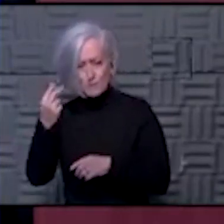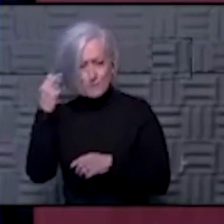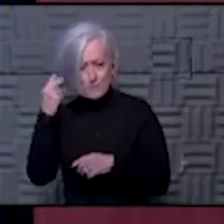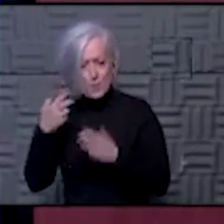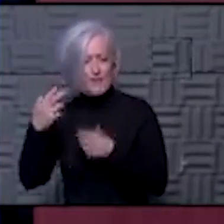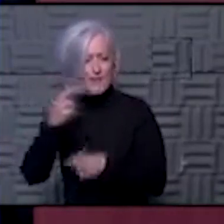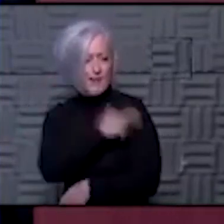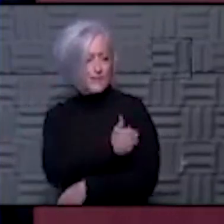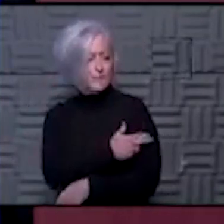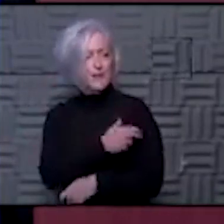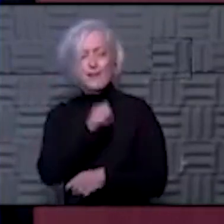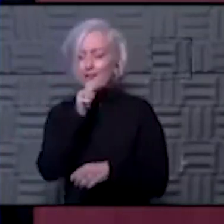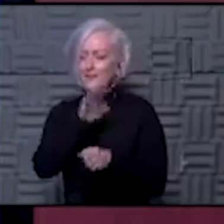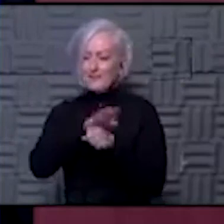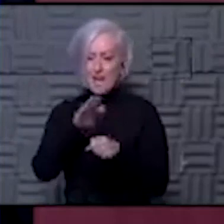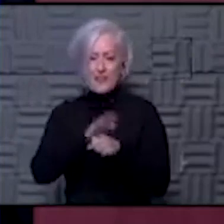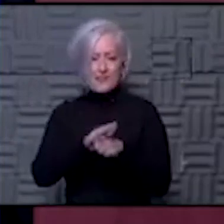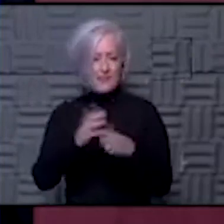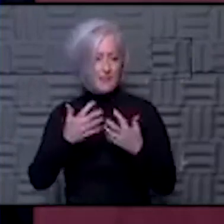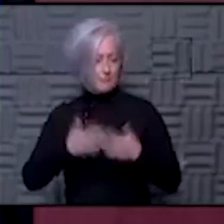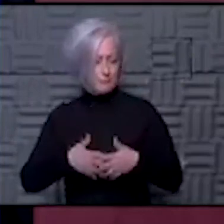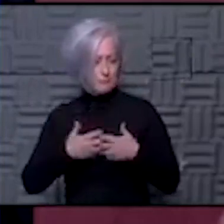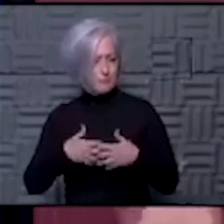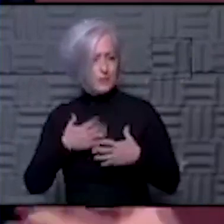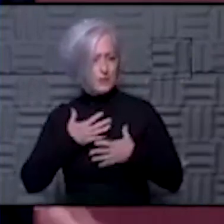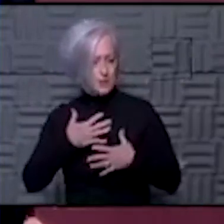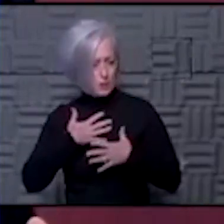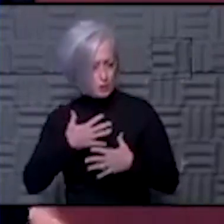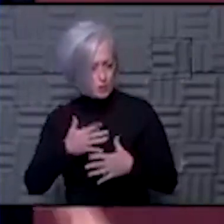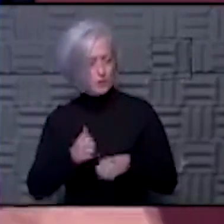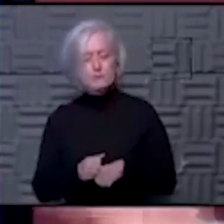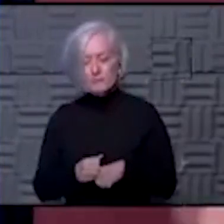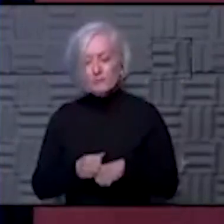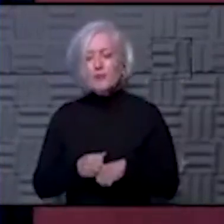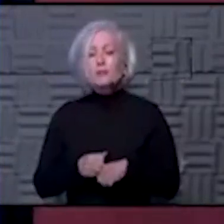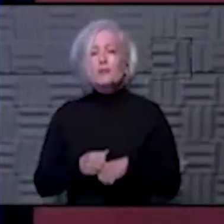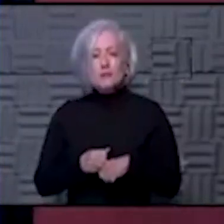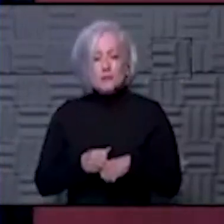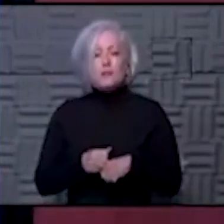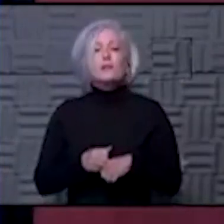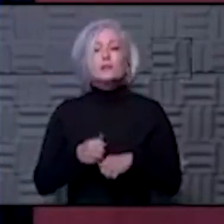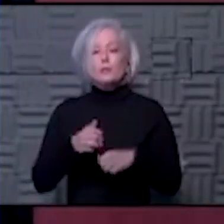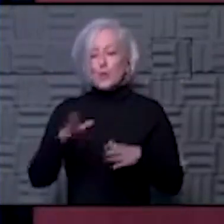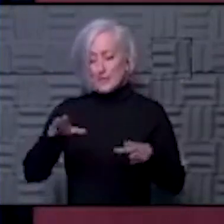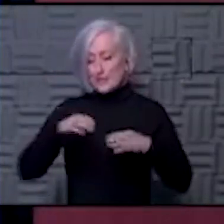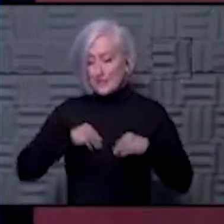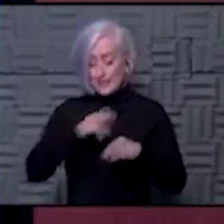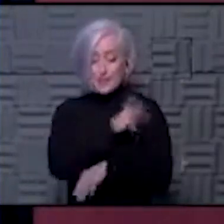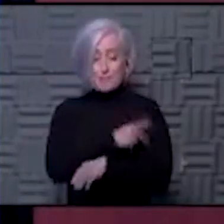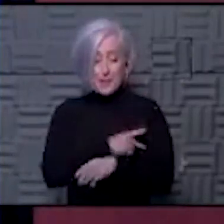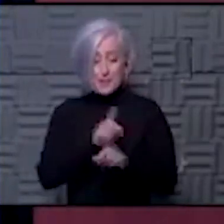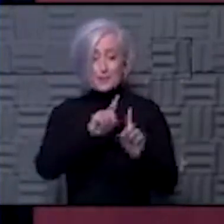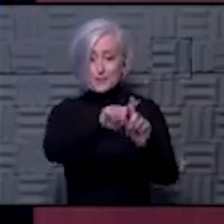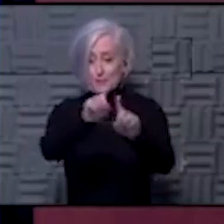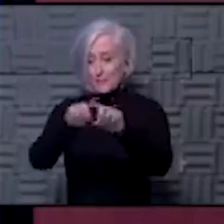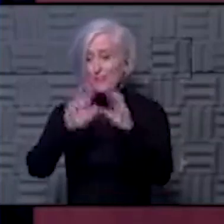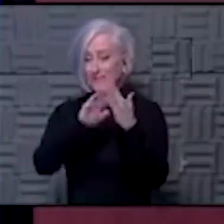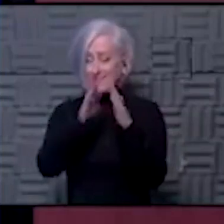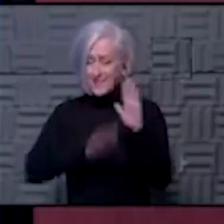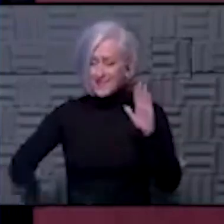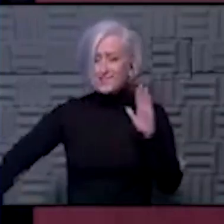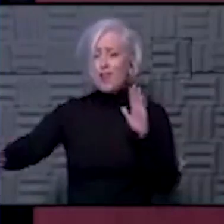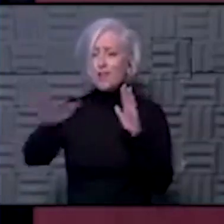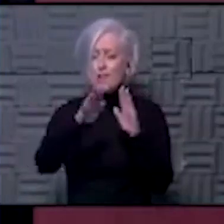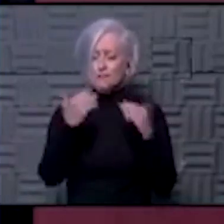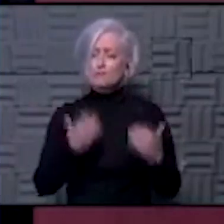ventilators this weekend. I know we were taking patients from all sorts of strange places over the weekend. It's tough out there